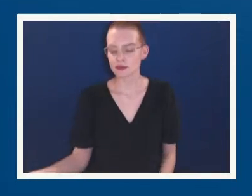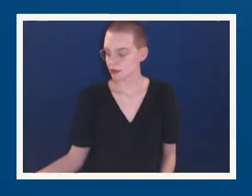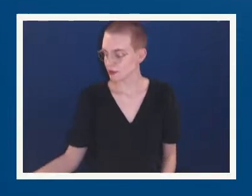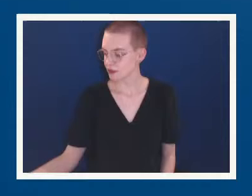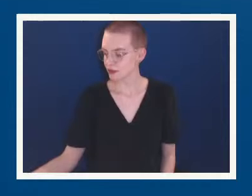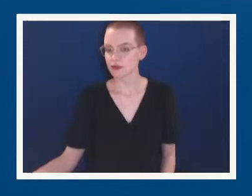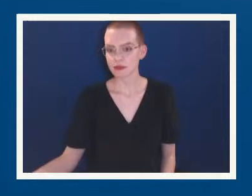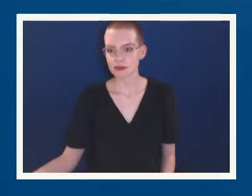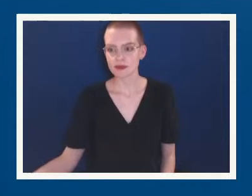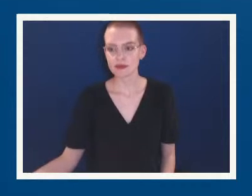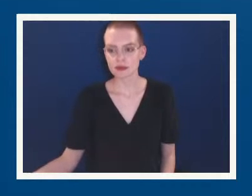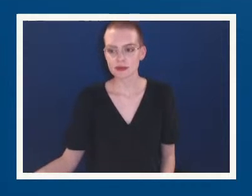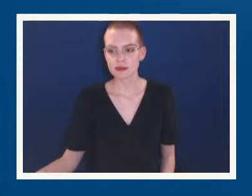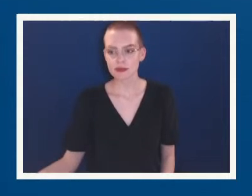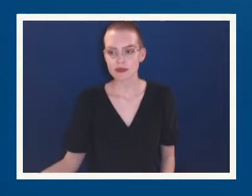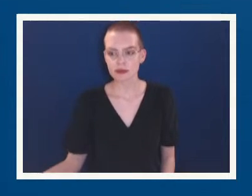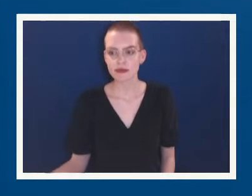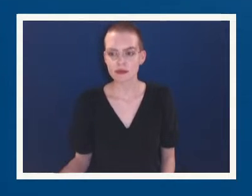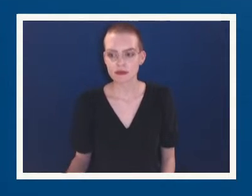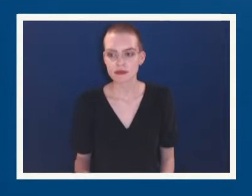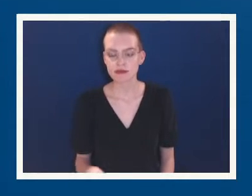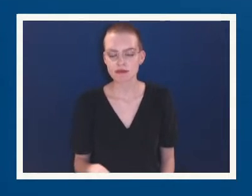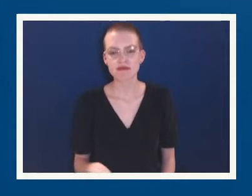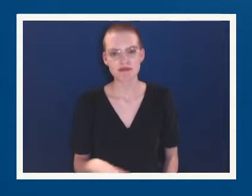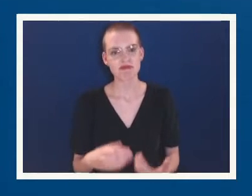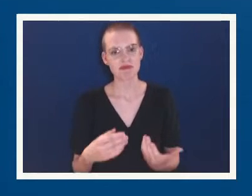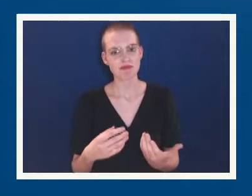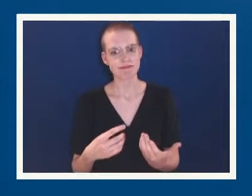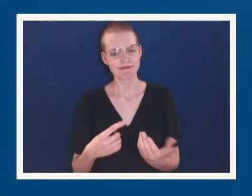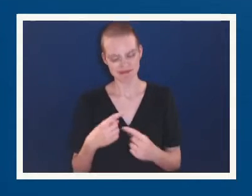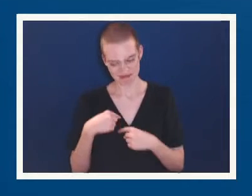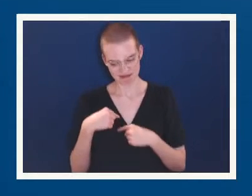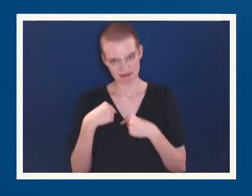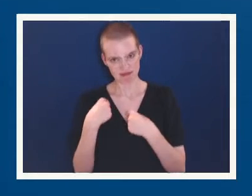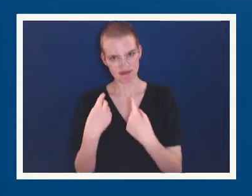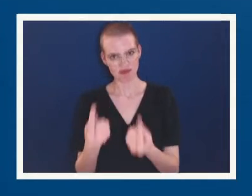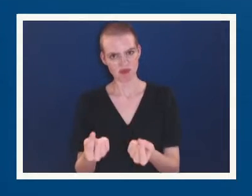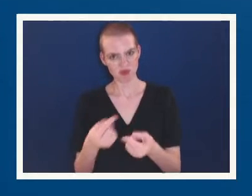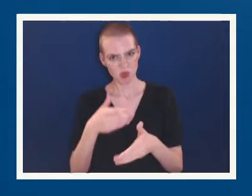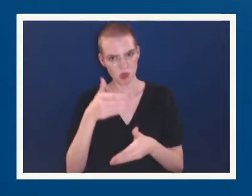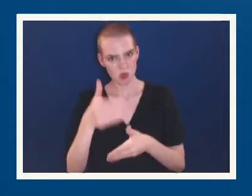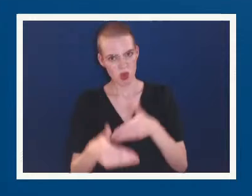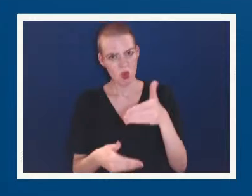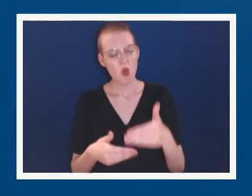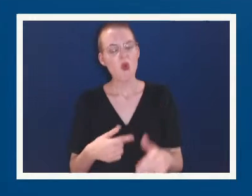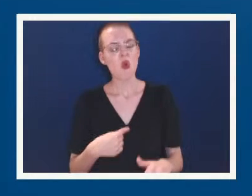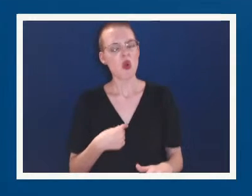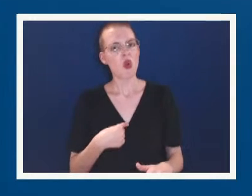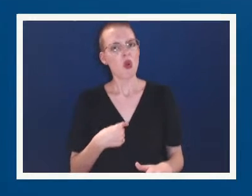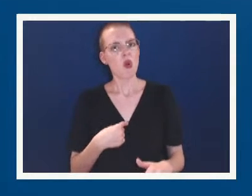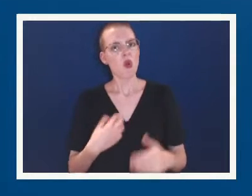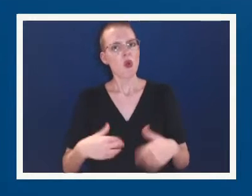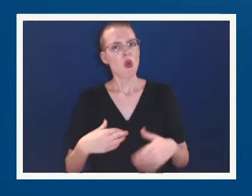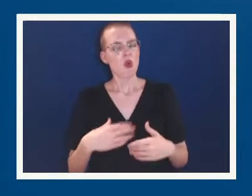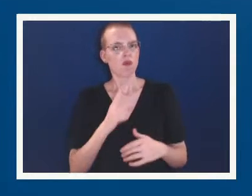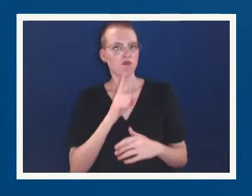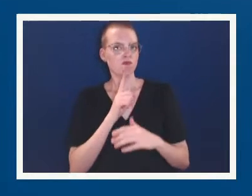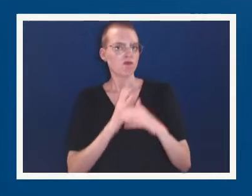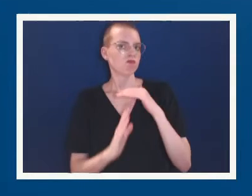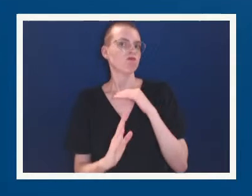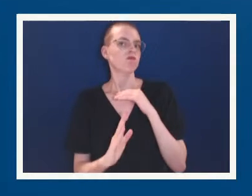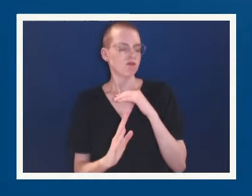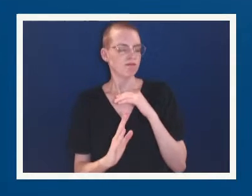a man who has been humbled by this process. You know, my wife Lori and